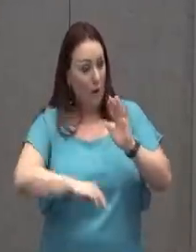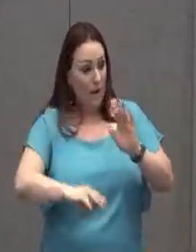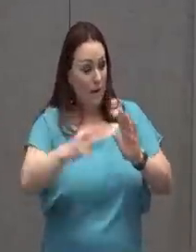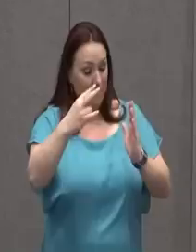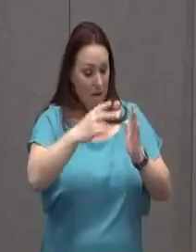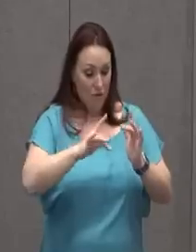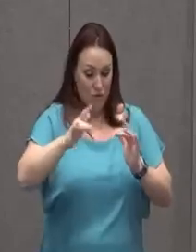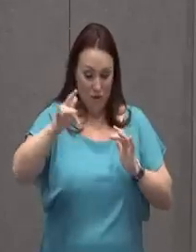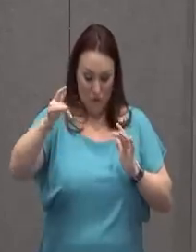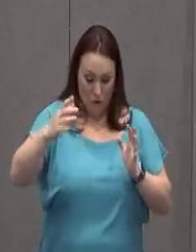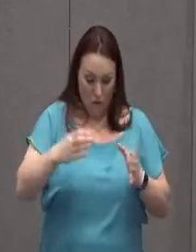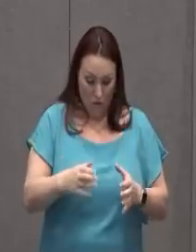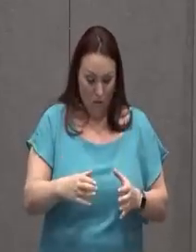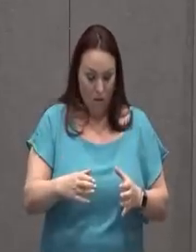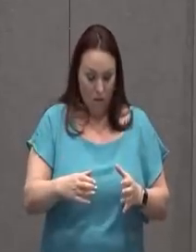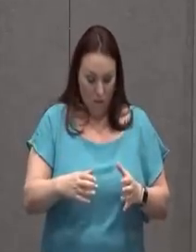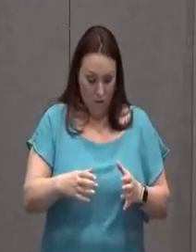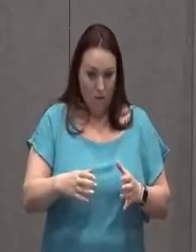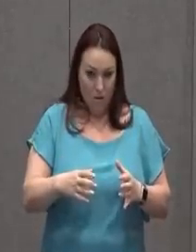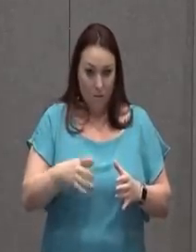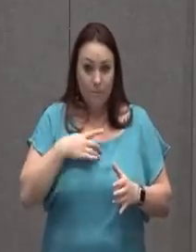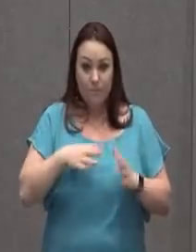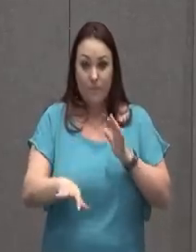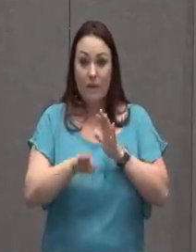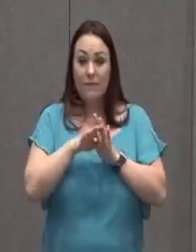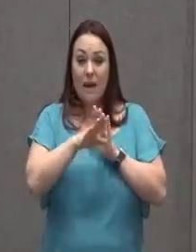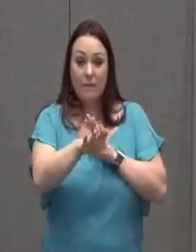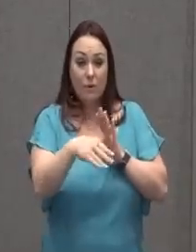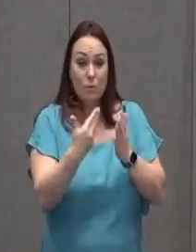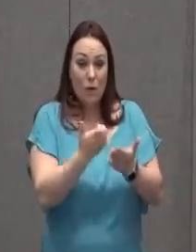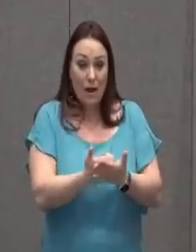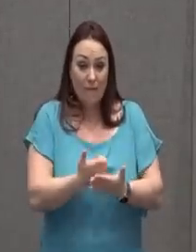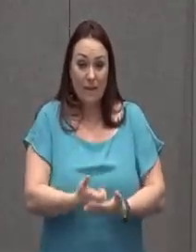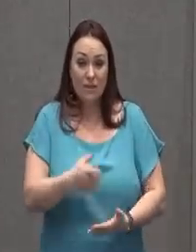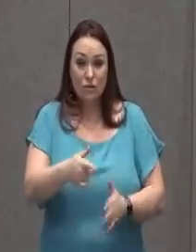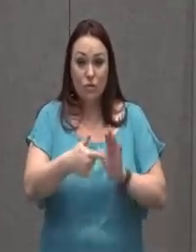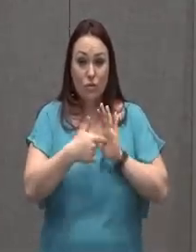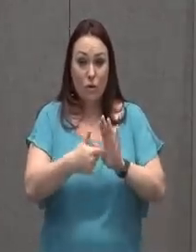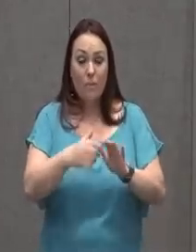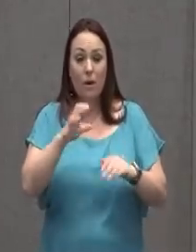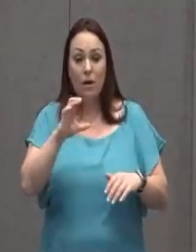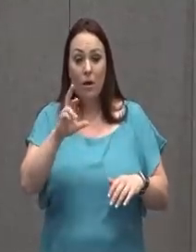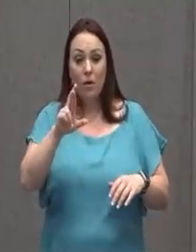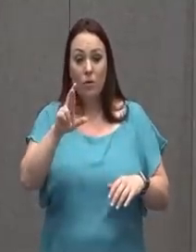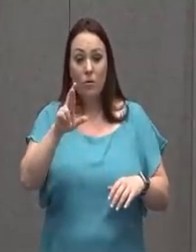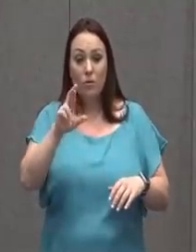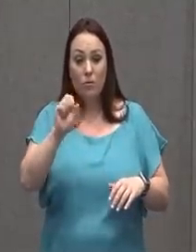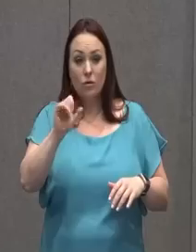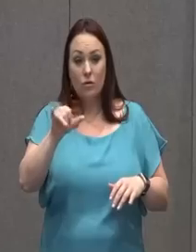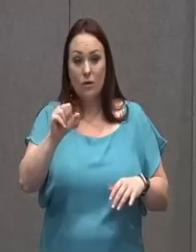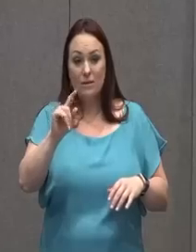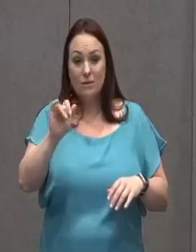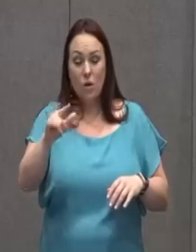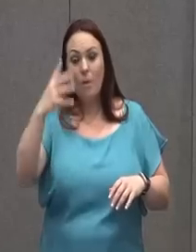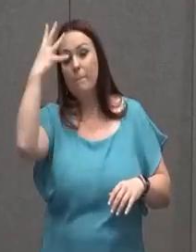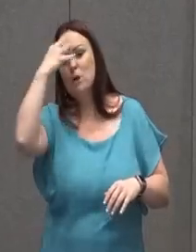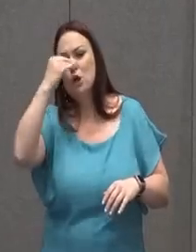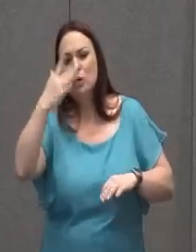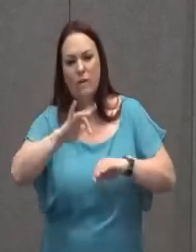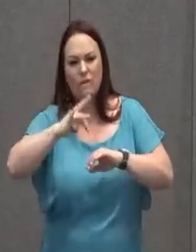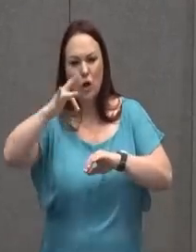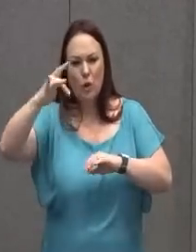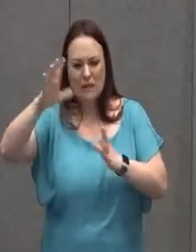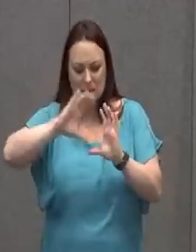Mm-hmm. And so what I found from your evidence, and you showed it to me, is a crystal. Okay. So maybe we could write a beautiful crystal.